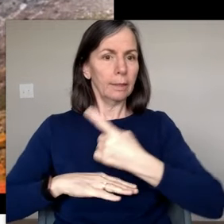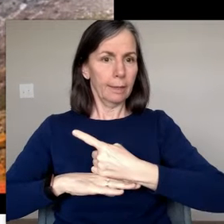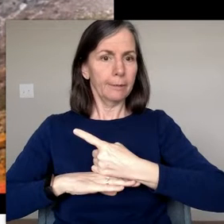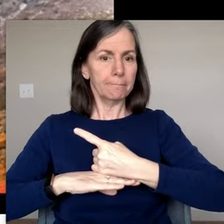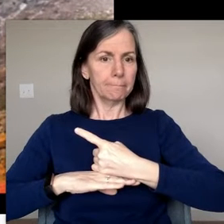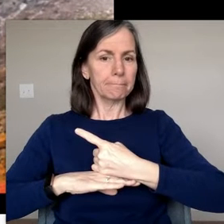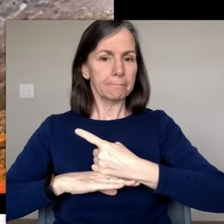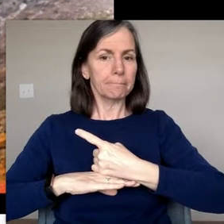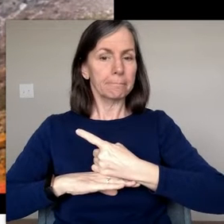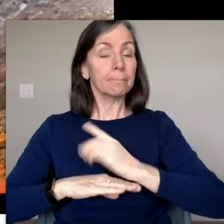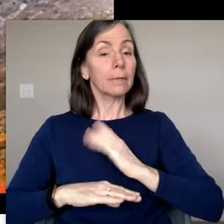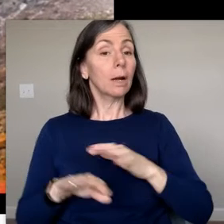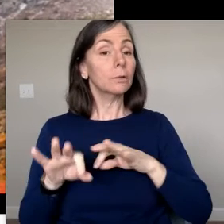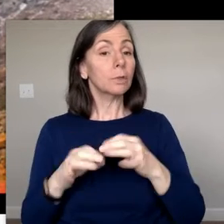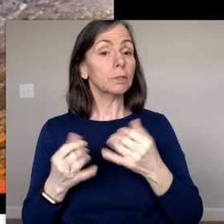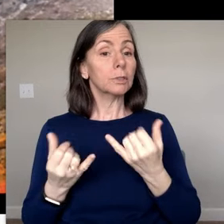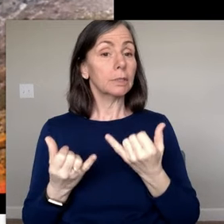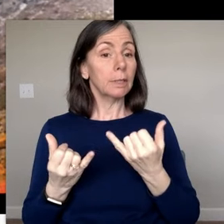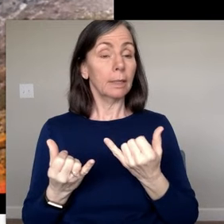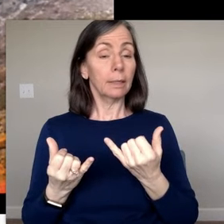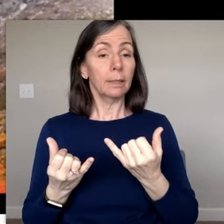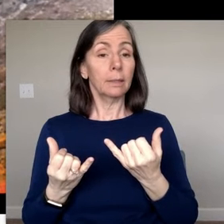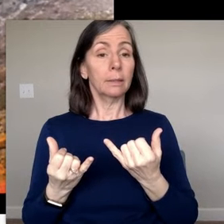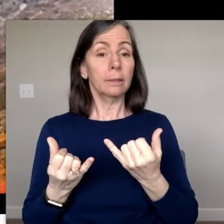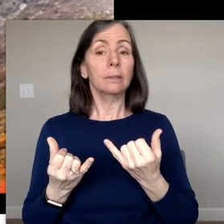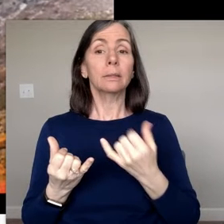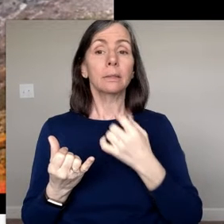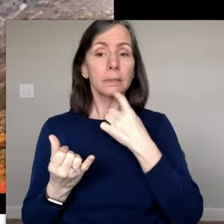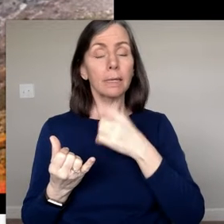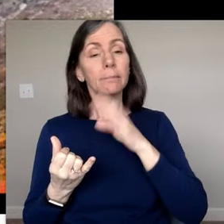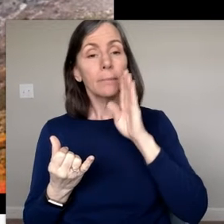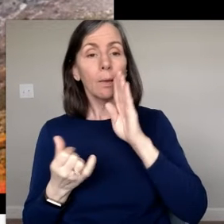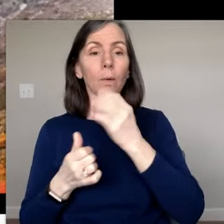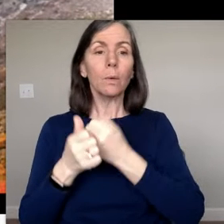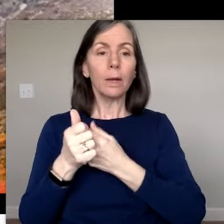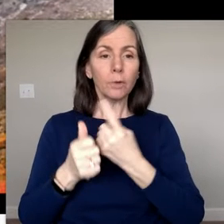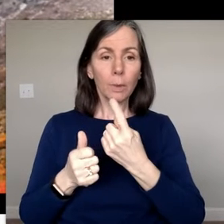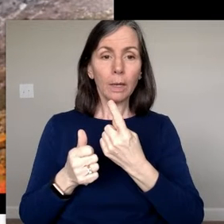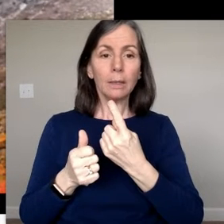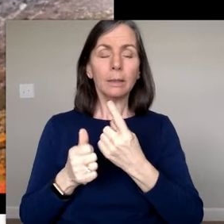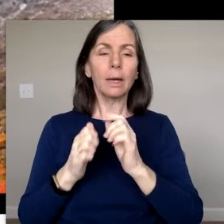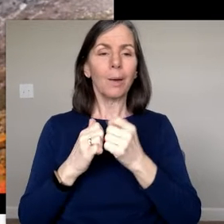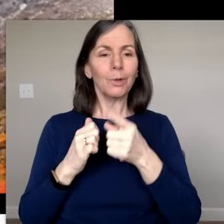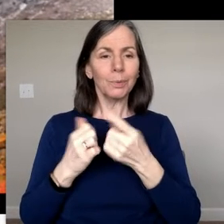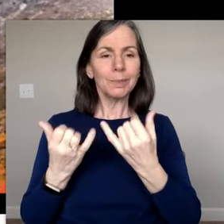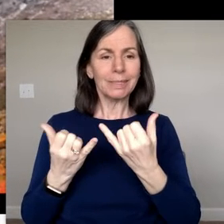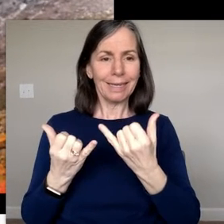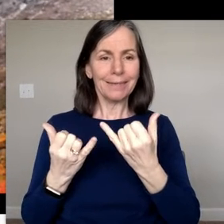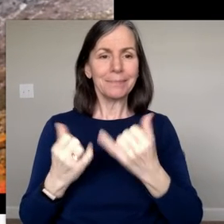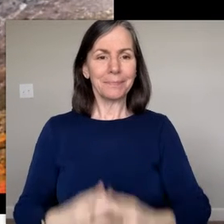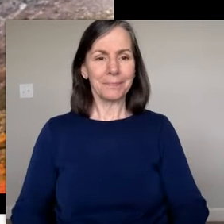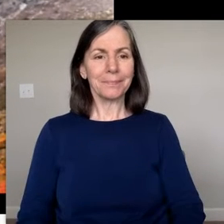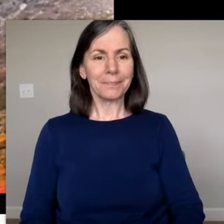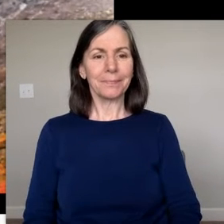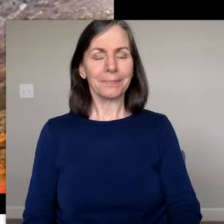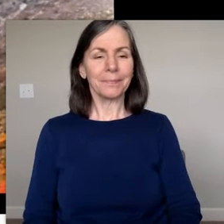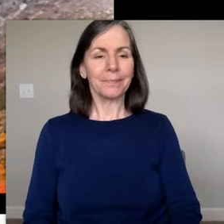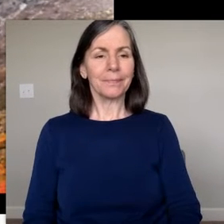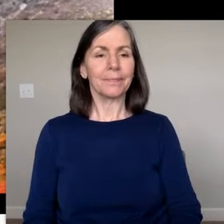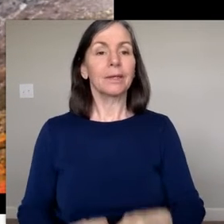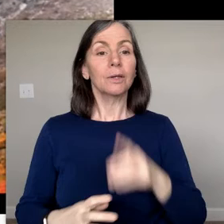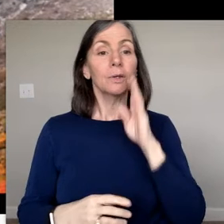So our instructions for today say, hello everyone, how are you doing today? And you're going to